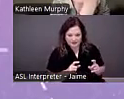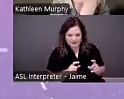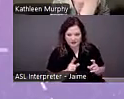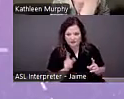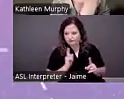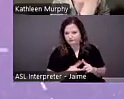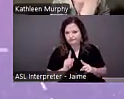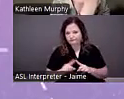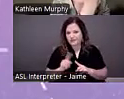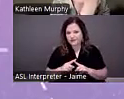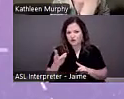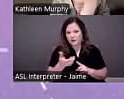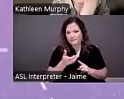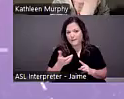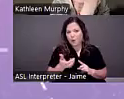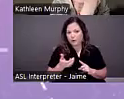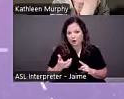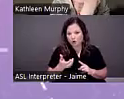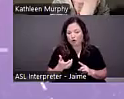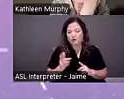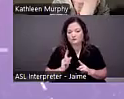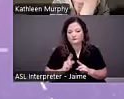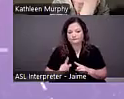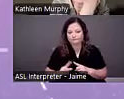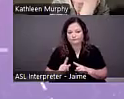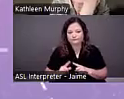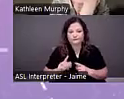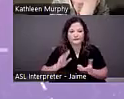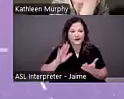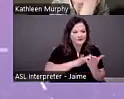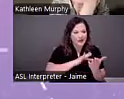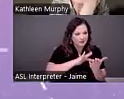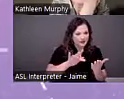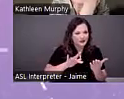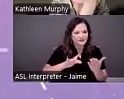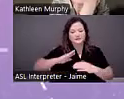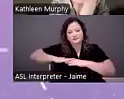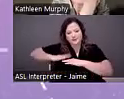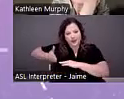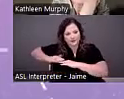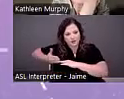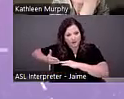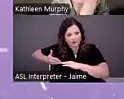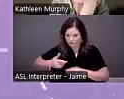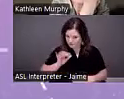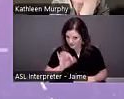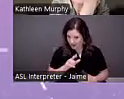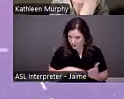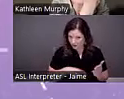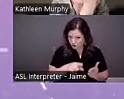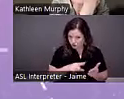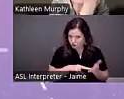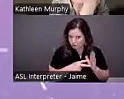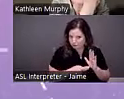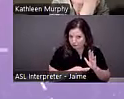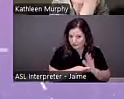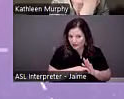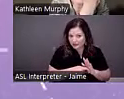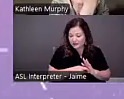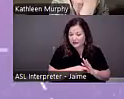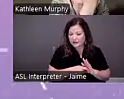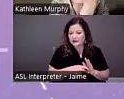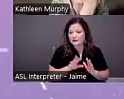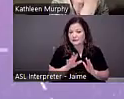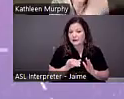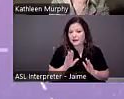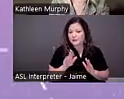different mobile devices, tablets, and laptops. I'm not quite sure if that's what you mean by browser,